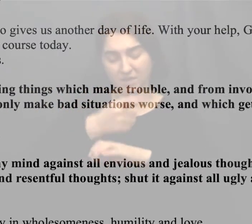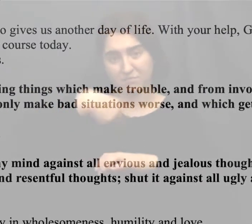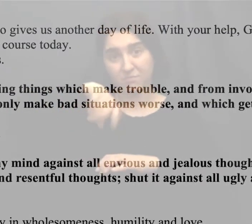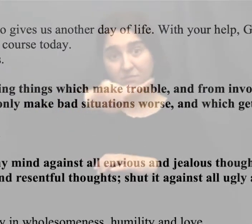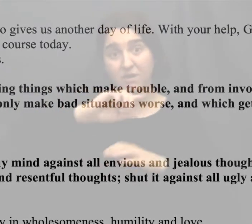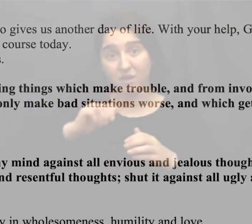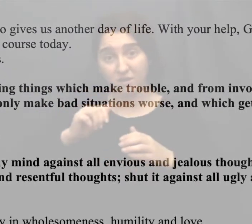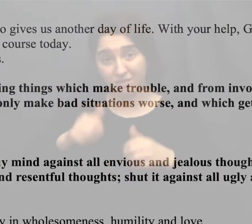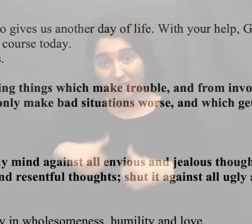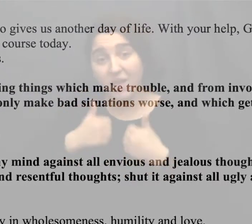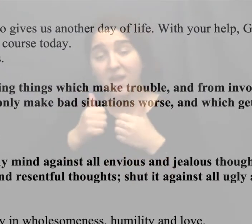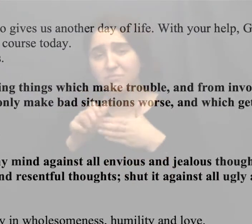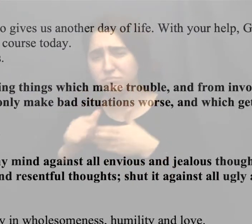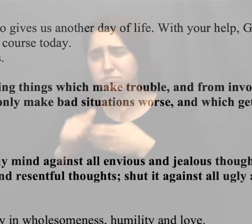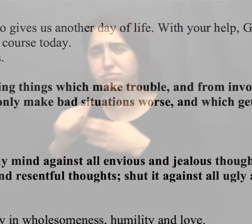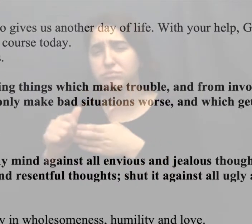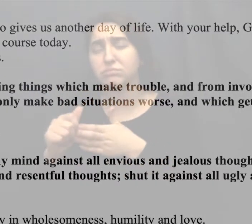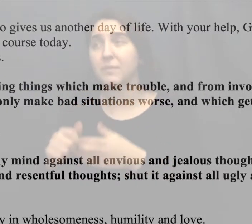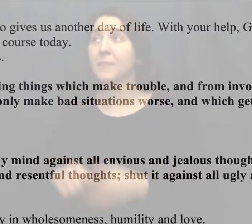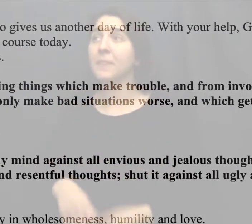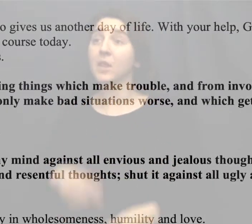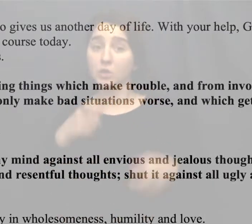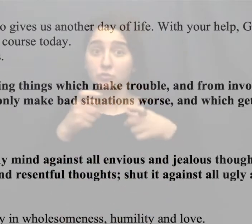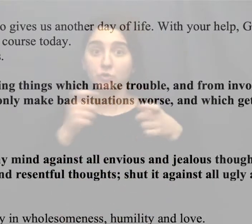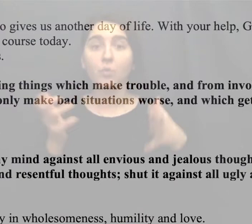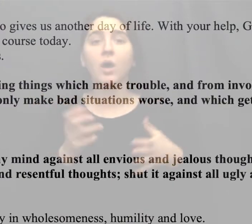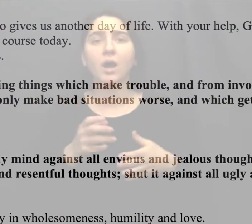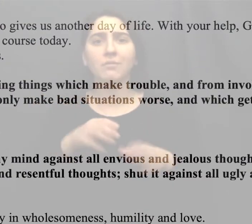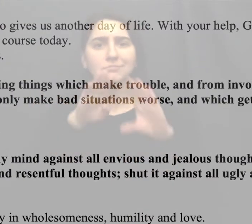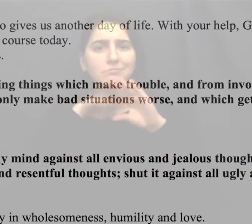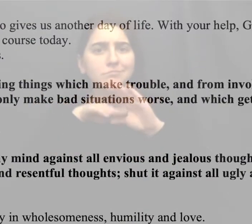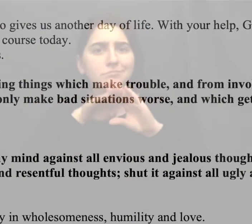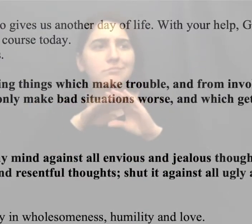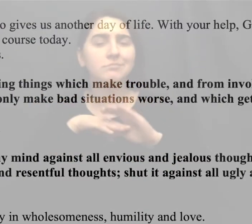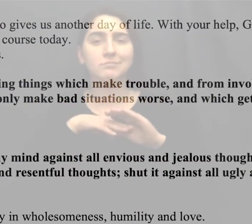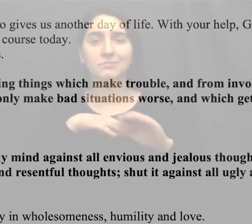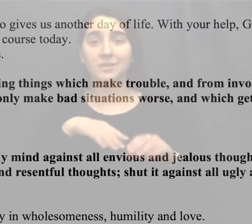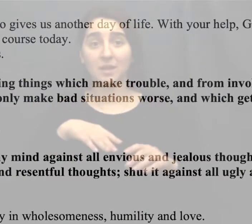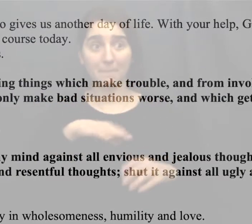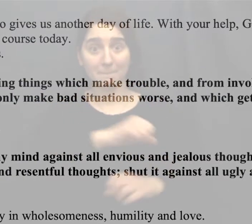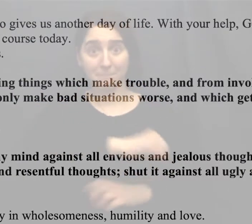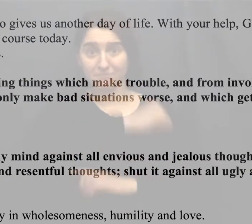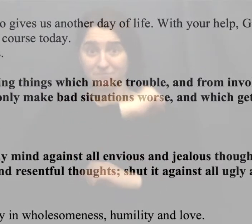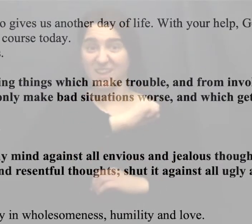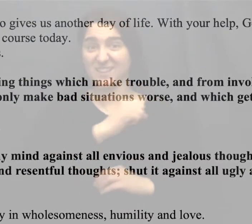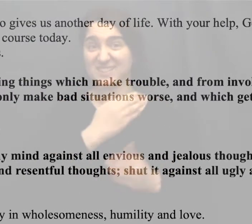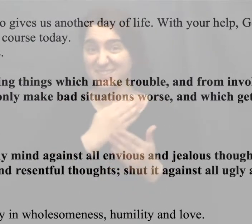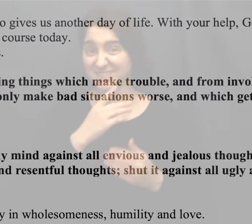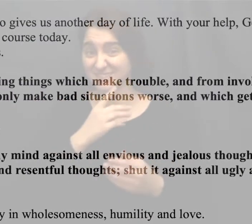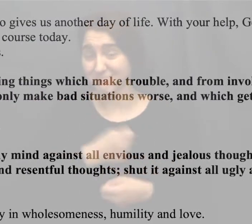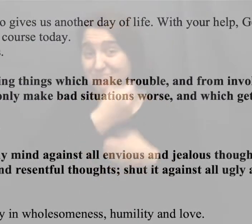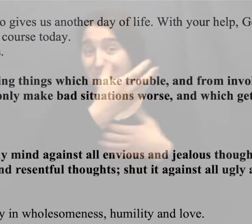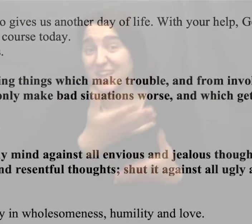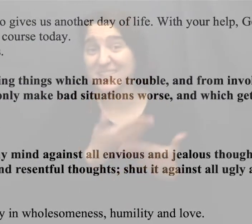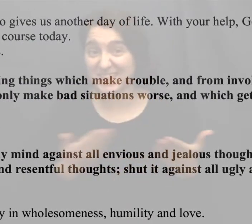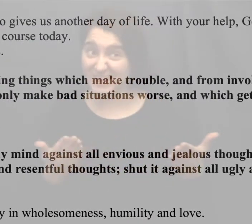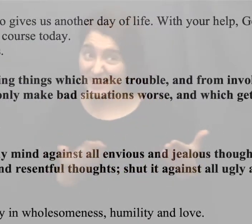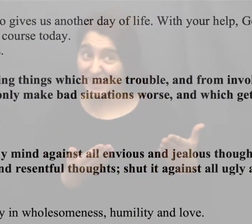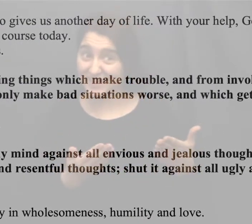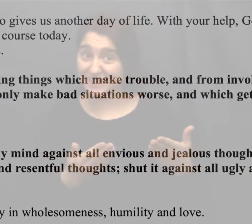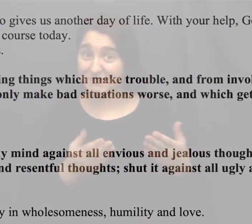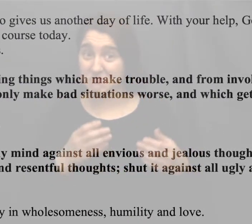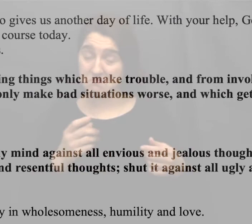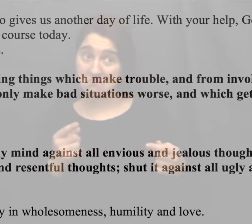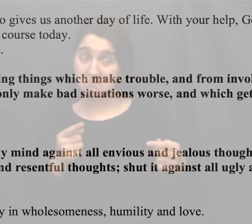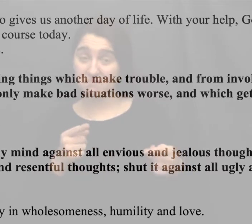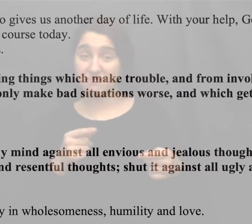set us on the proper course today. Control our tongues. Keep me from saying